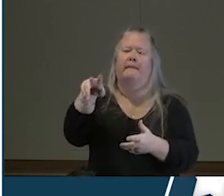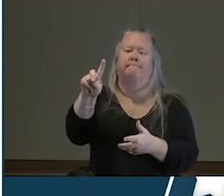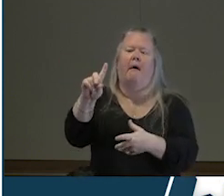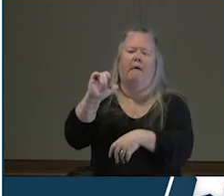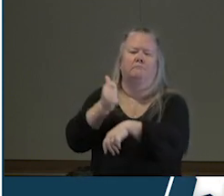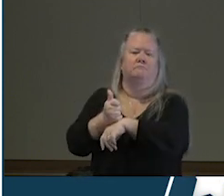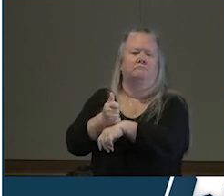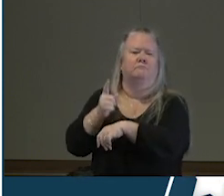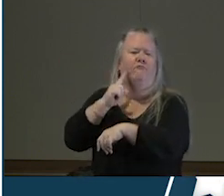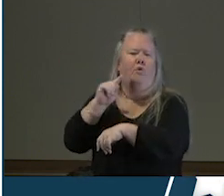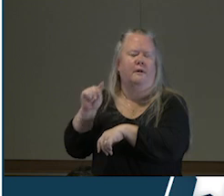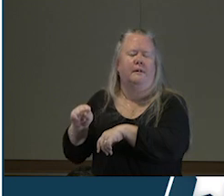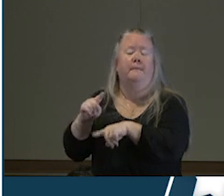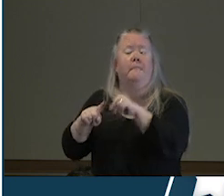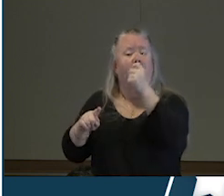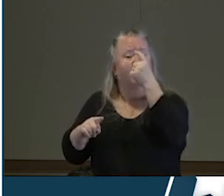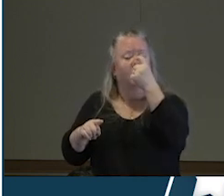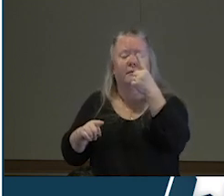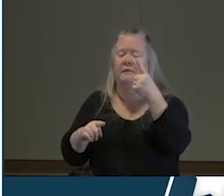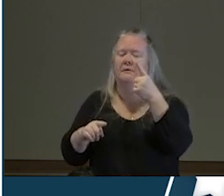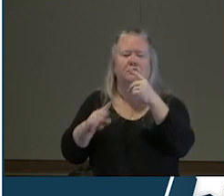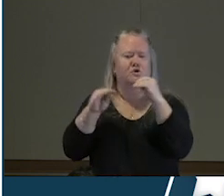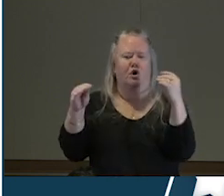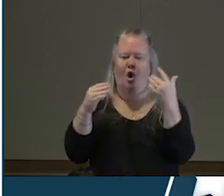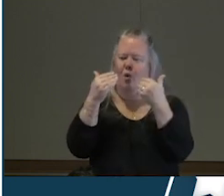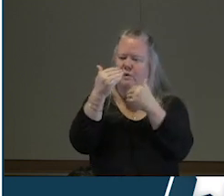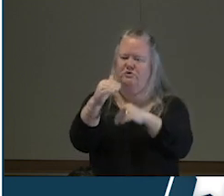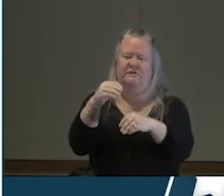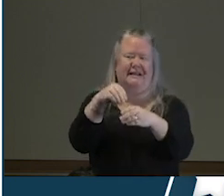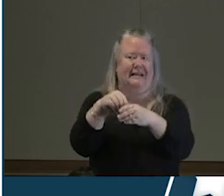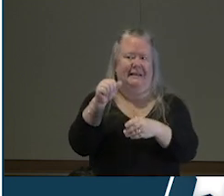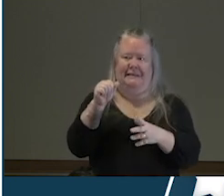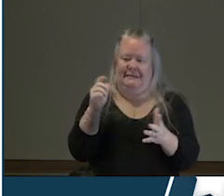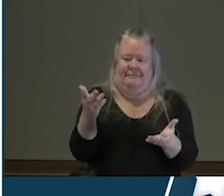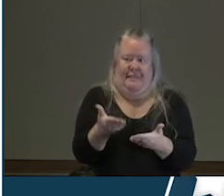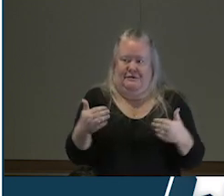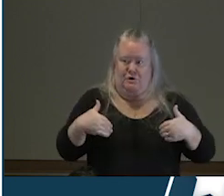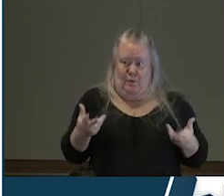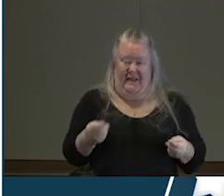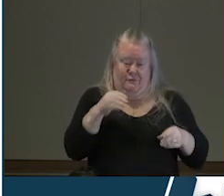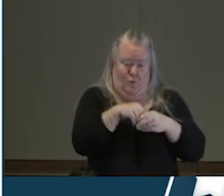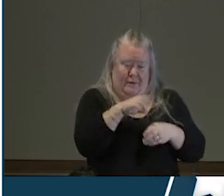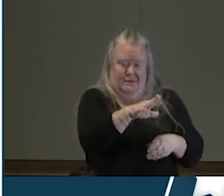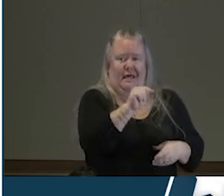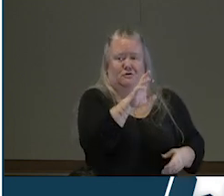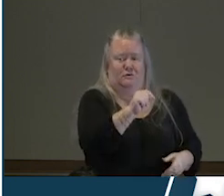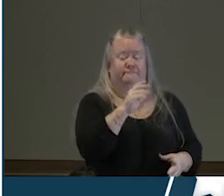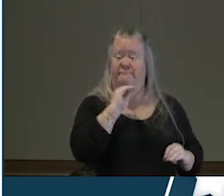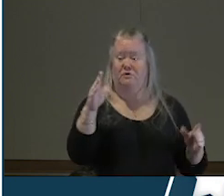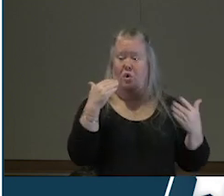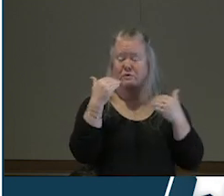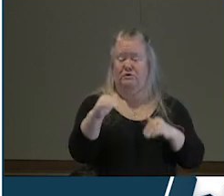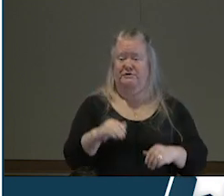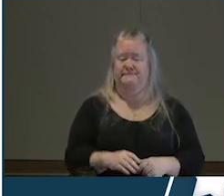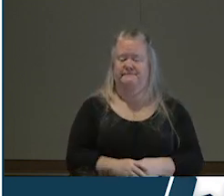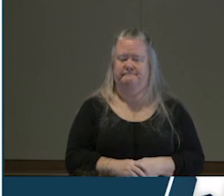position in it. But ultimately, there is no restriction in assets that go into a trust. None at all.